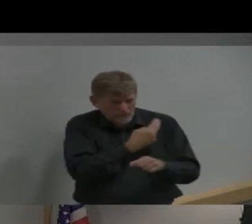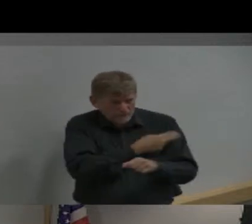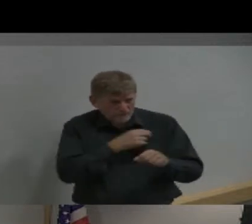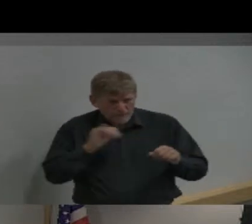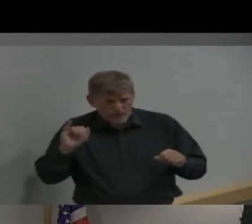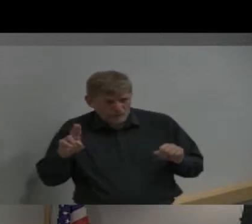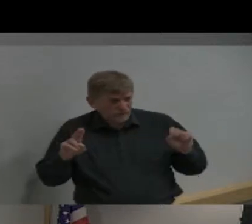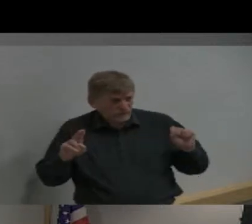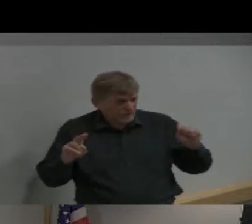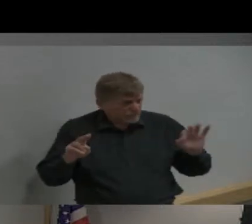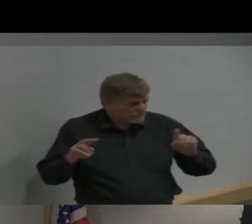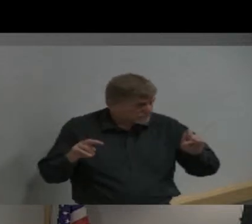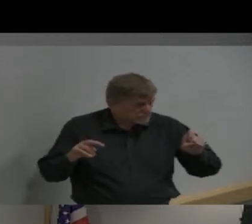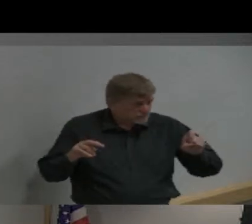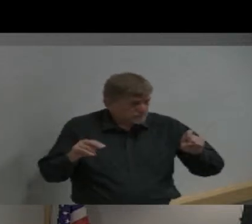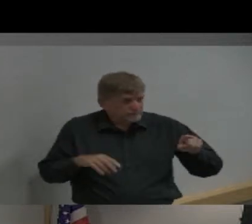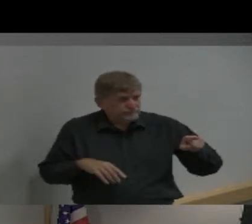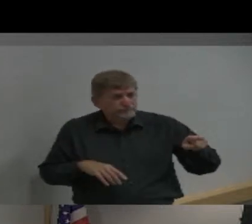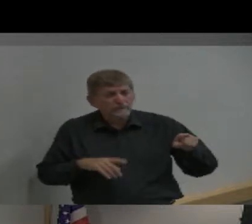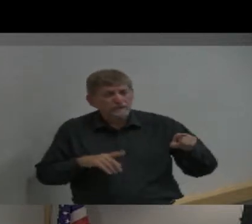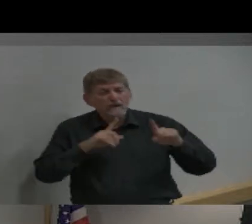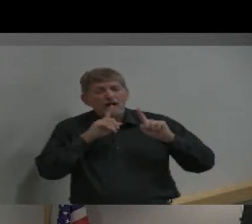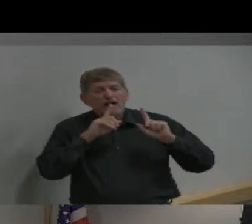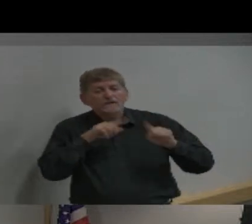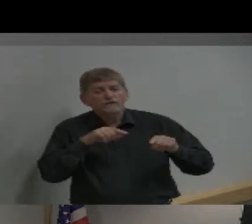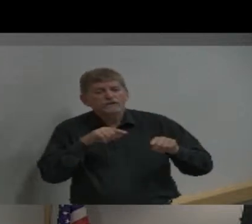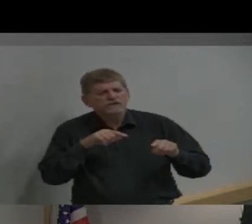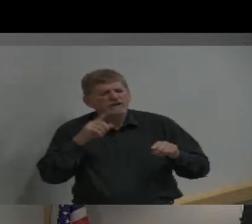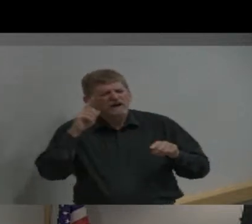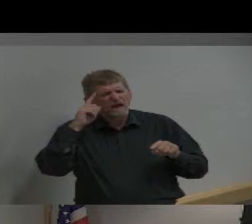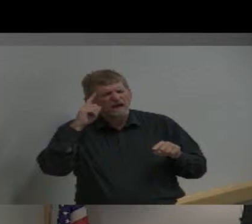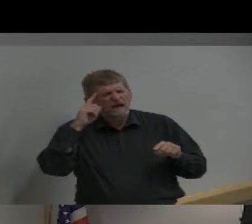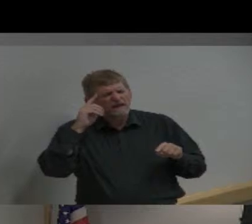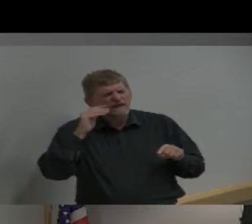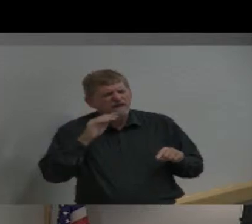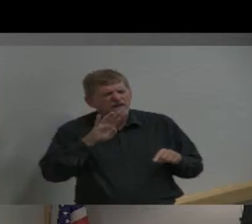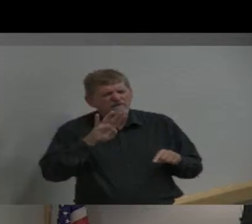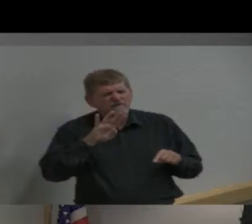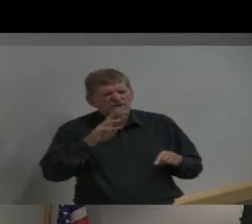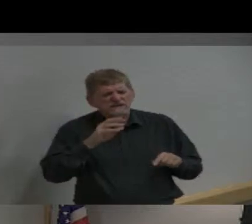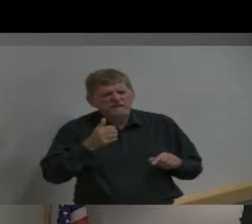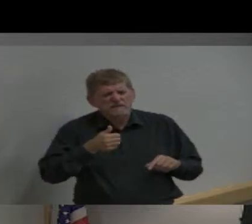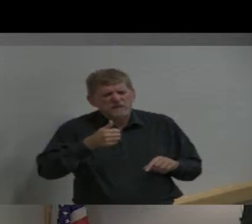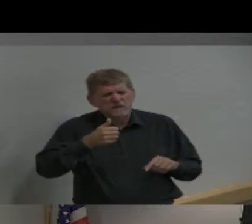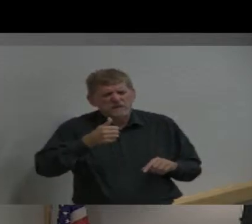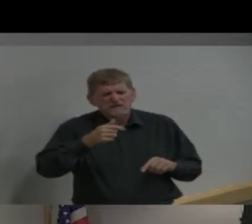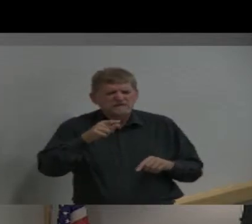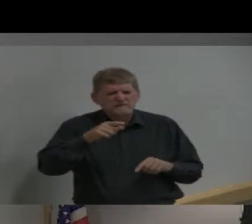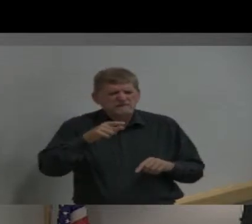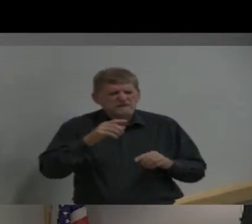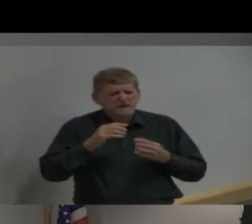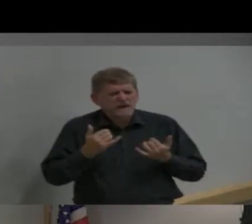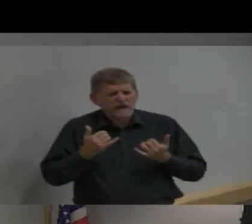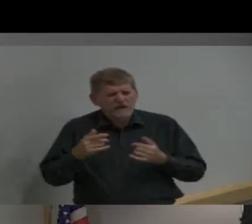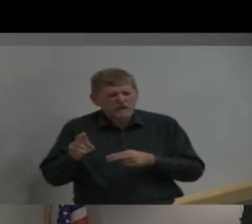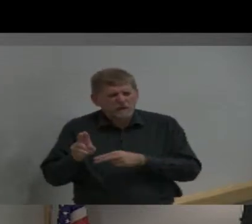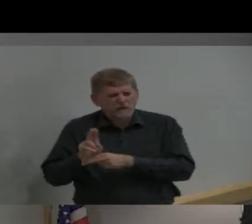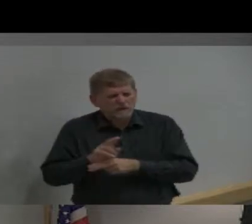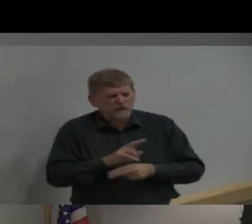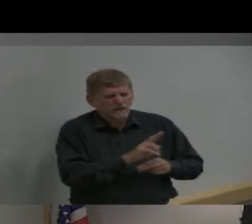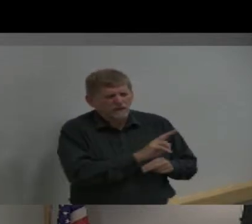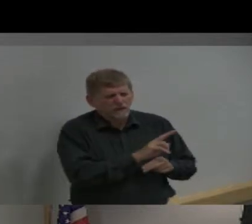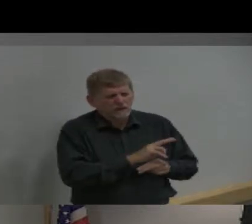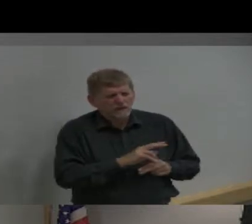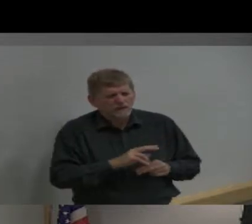So there's probably more than 46 now, because it's gone up from when we met this morning.